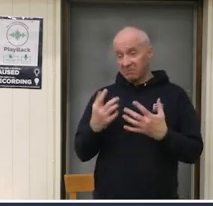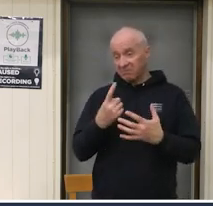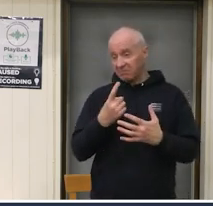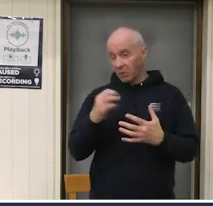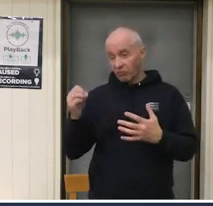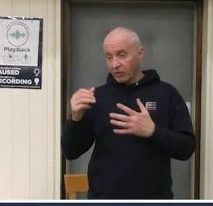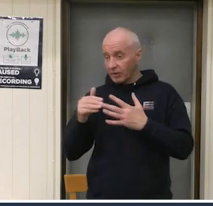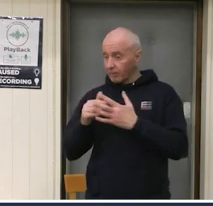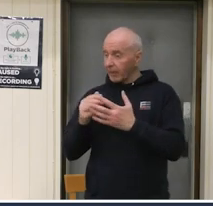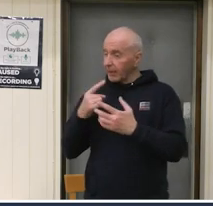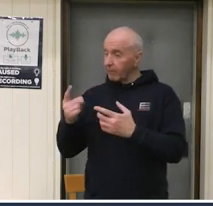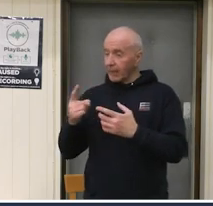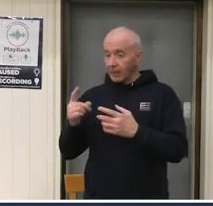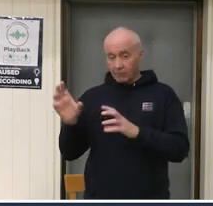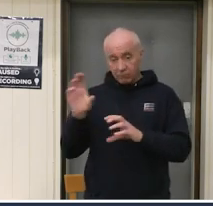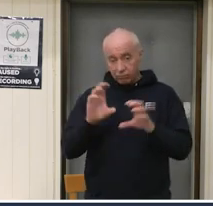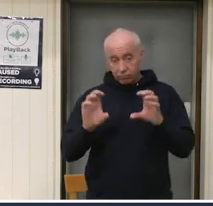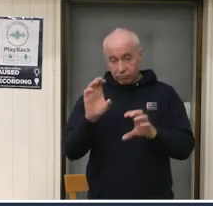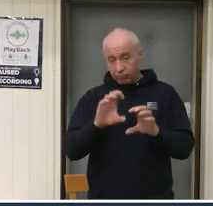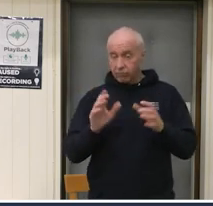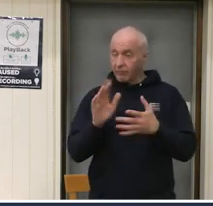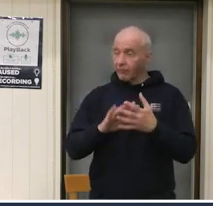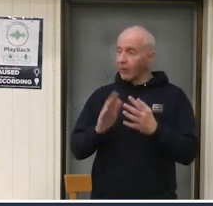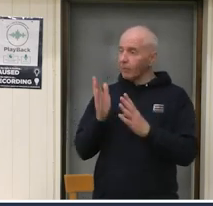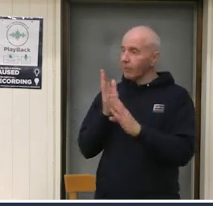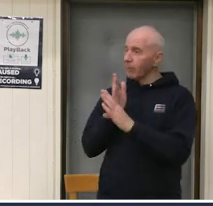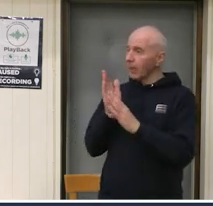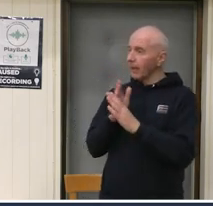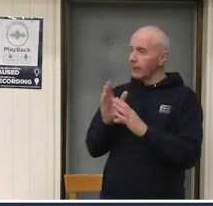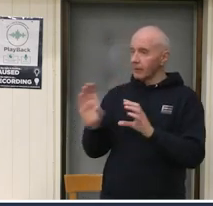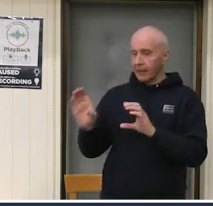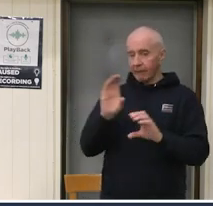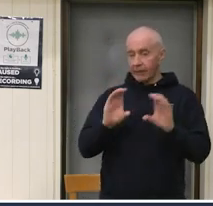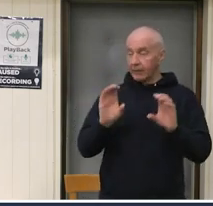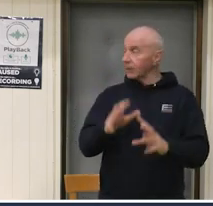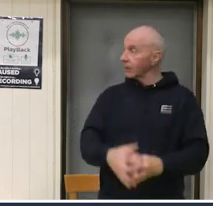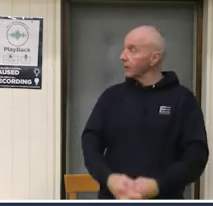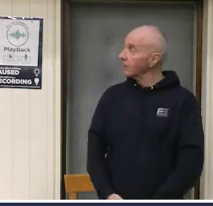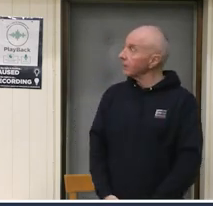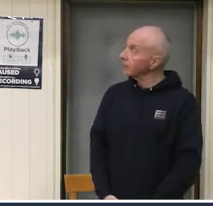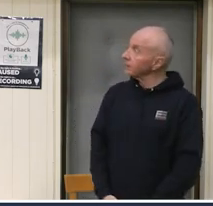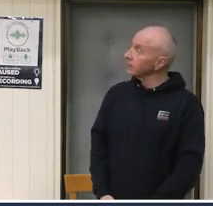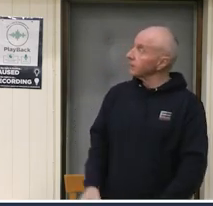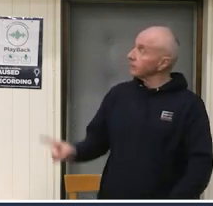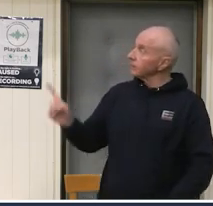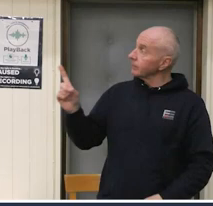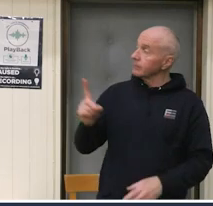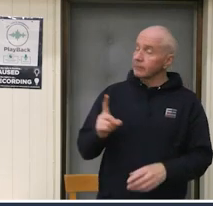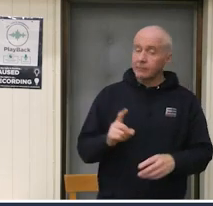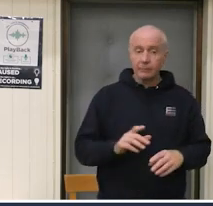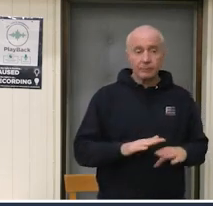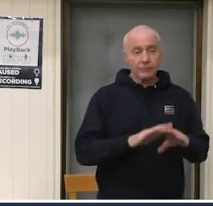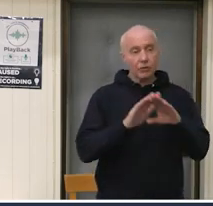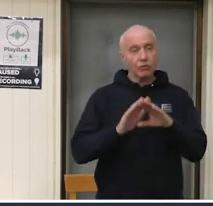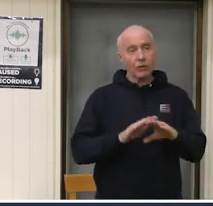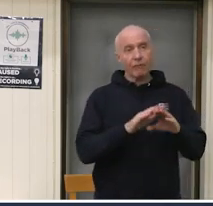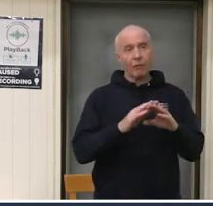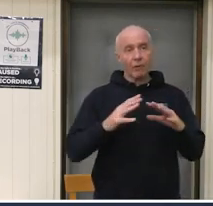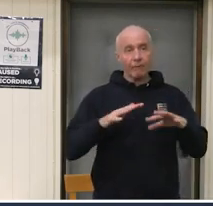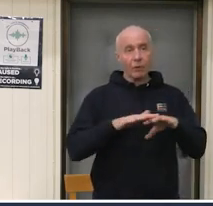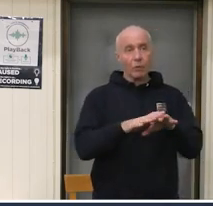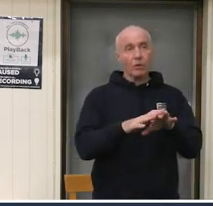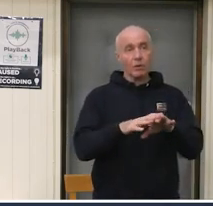investors. It's exciting people now. There's a company on here called General Fusion. They are funded by